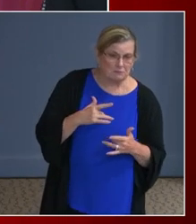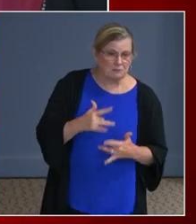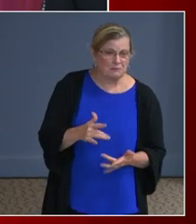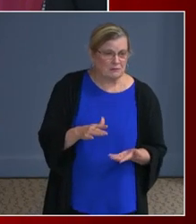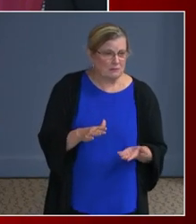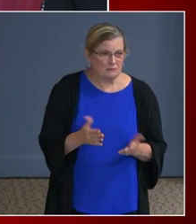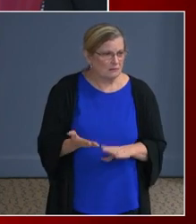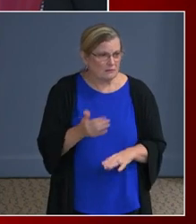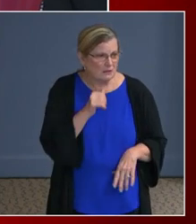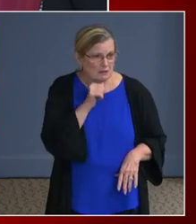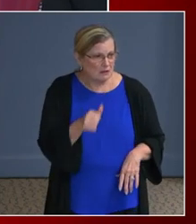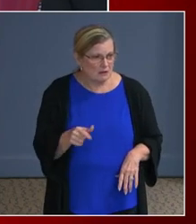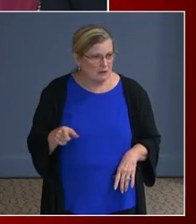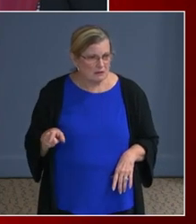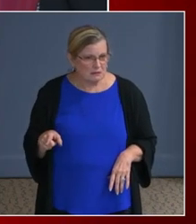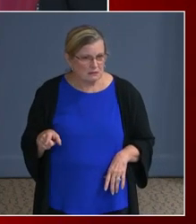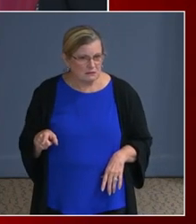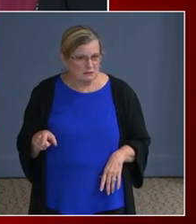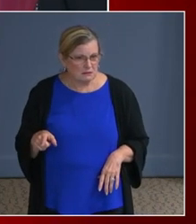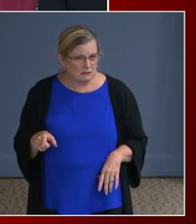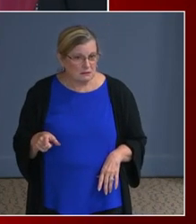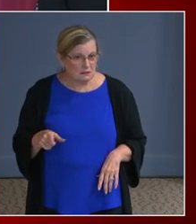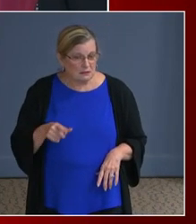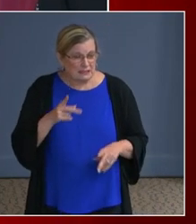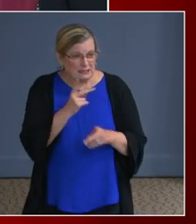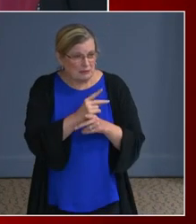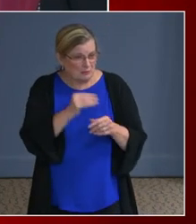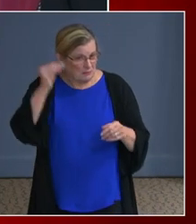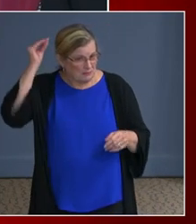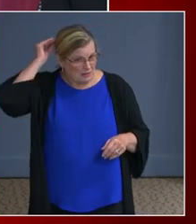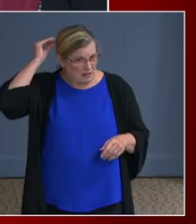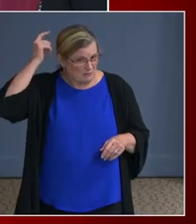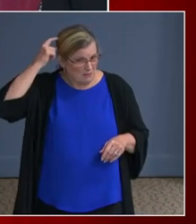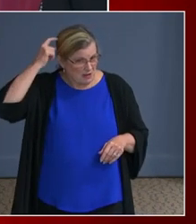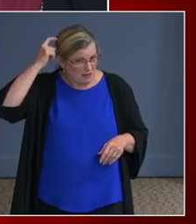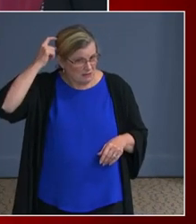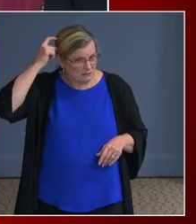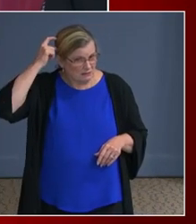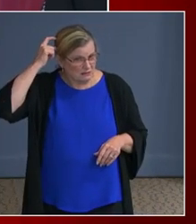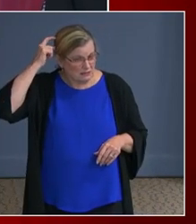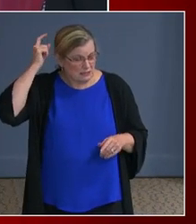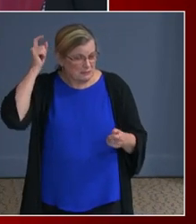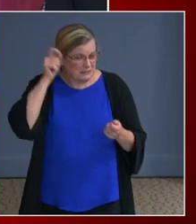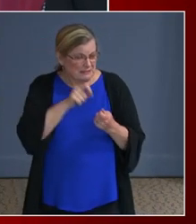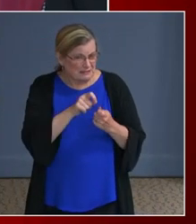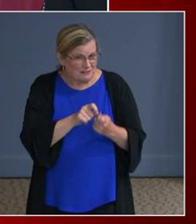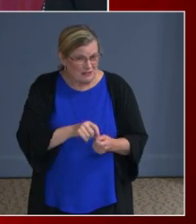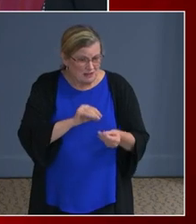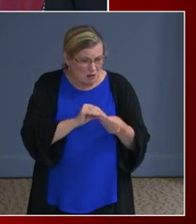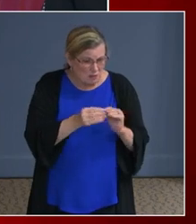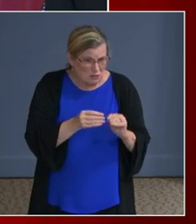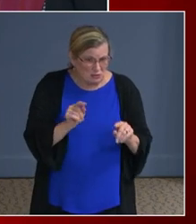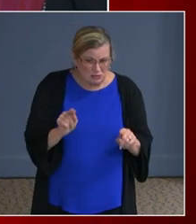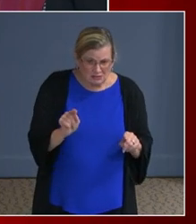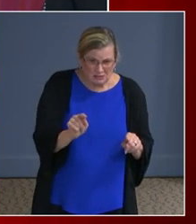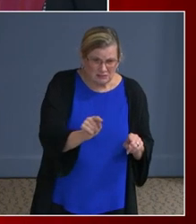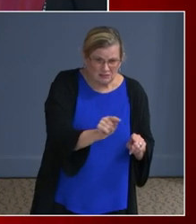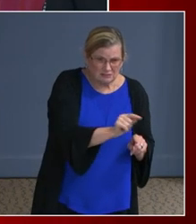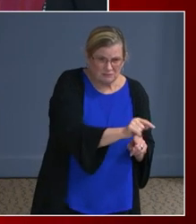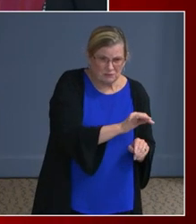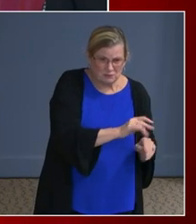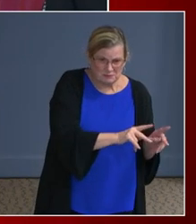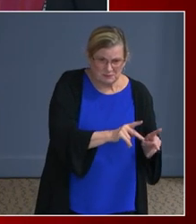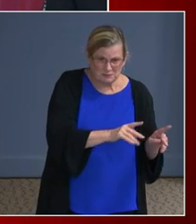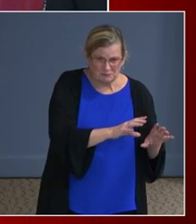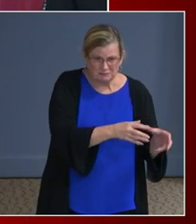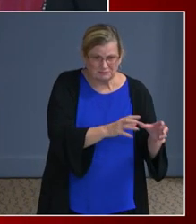that in certain communities, intergenerational households exist. If young people are infected